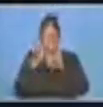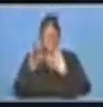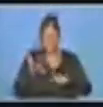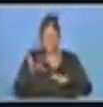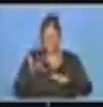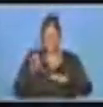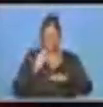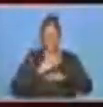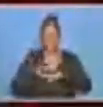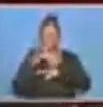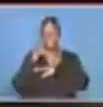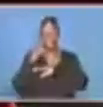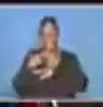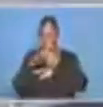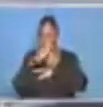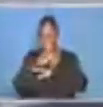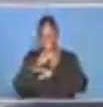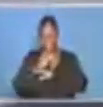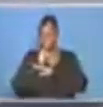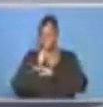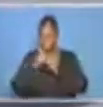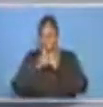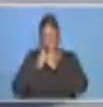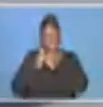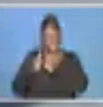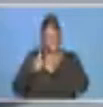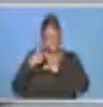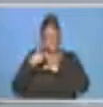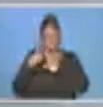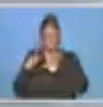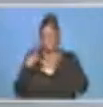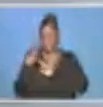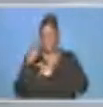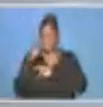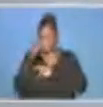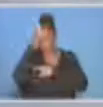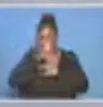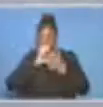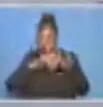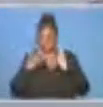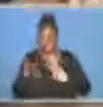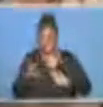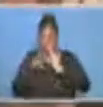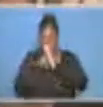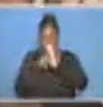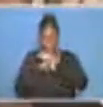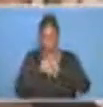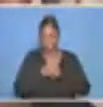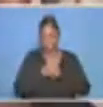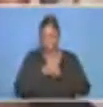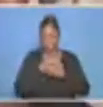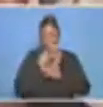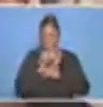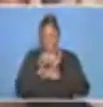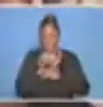Ceiling Drive Thursday night, not far away from where Wednesday's deceased met his demise. As for a possible connection... Well, officers, detectives